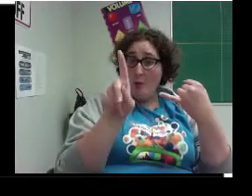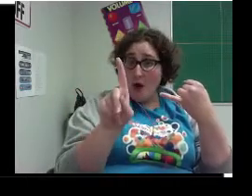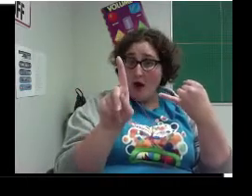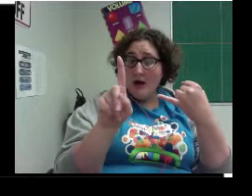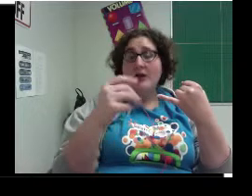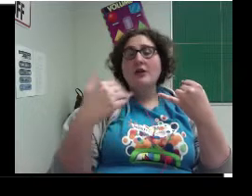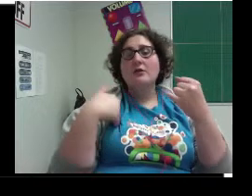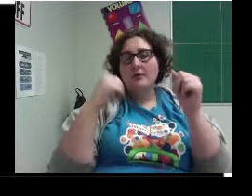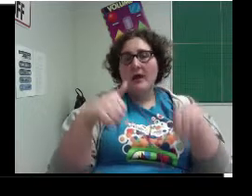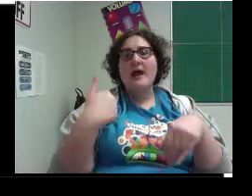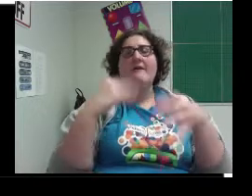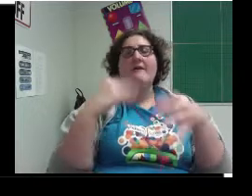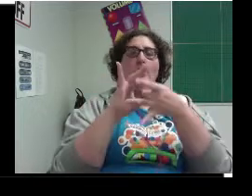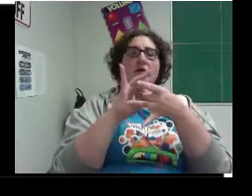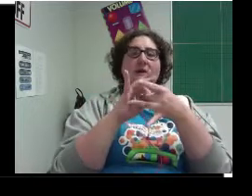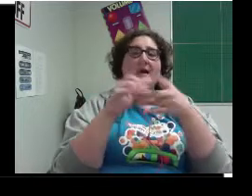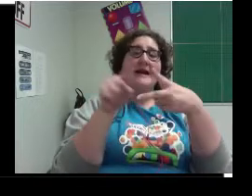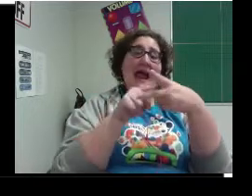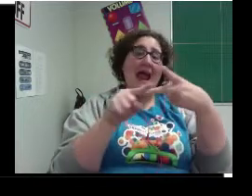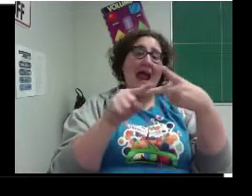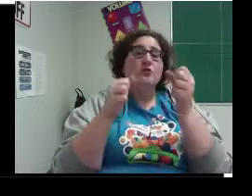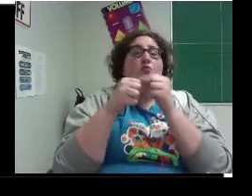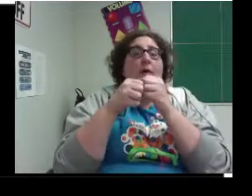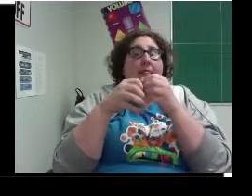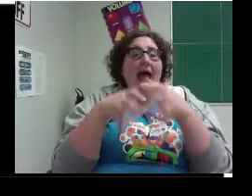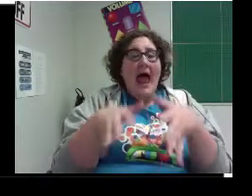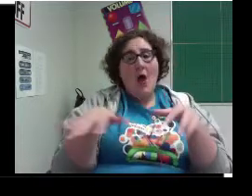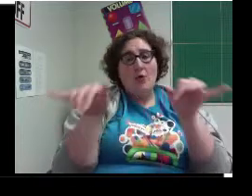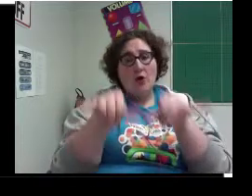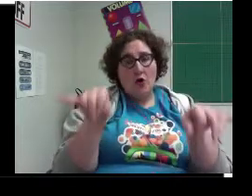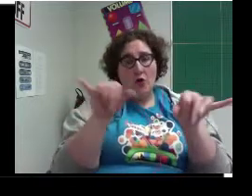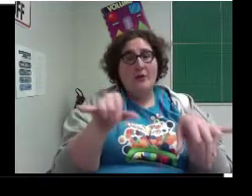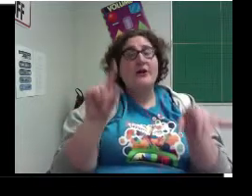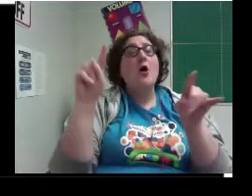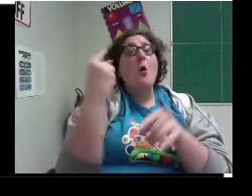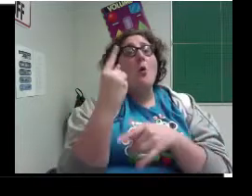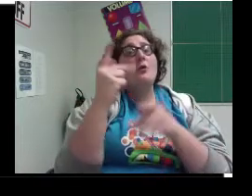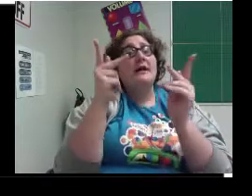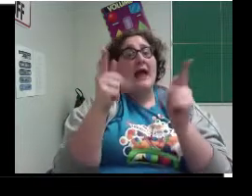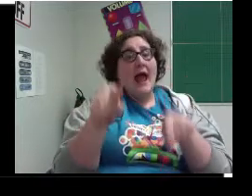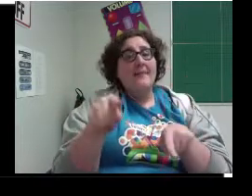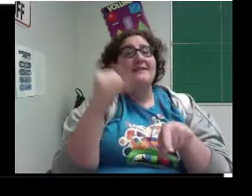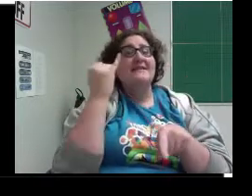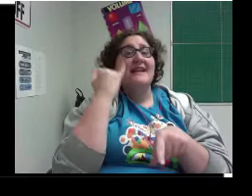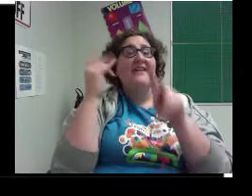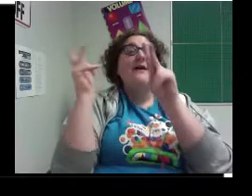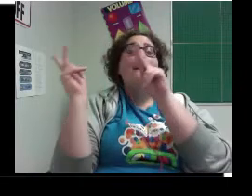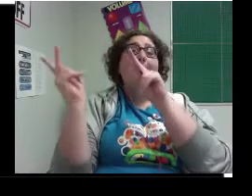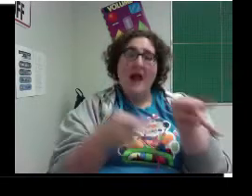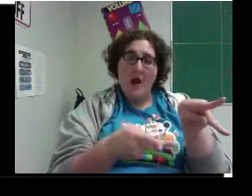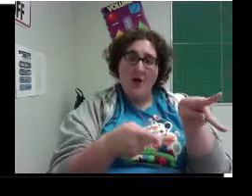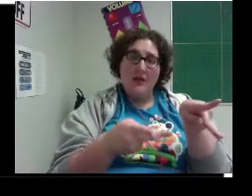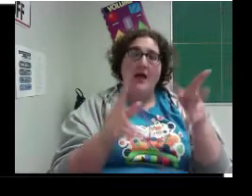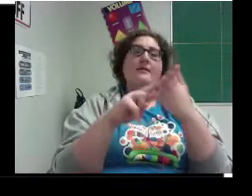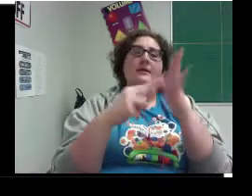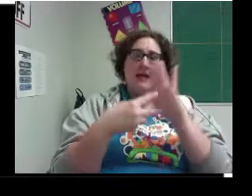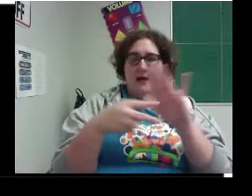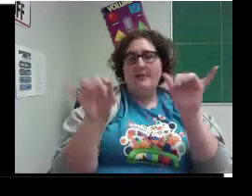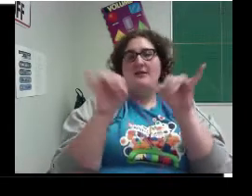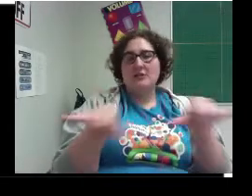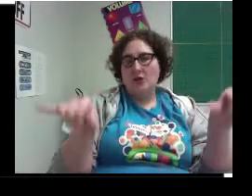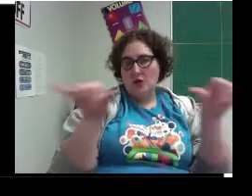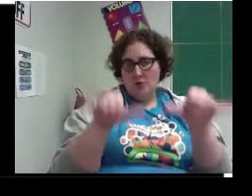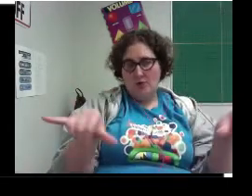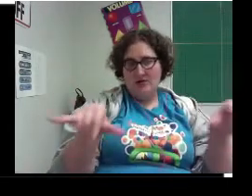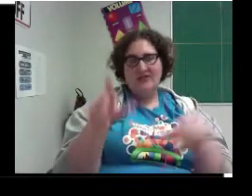you can have corresponding angles without having them congruent. It only happens if the lines are parallel, that they happen to be congruent. So I